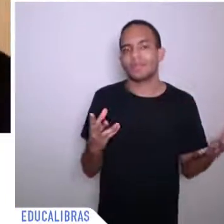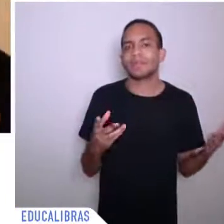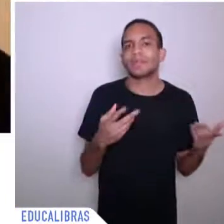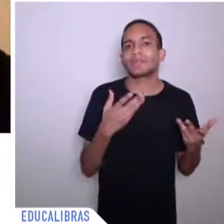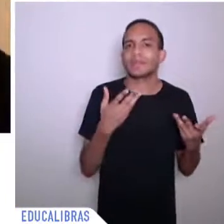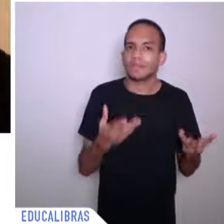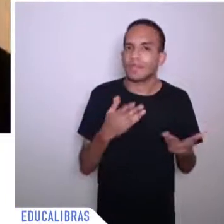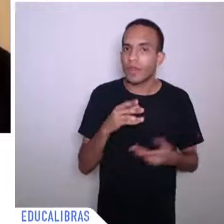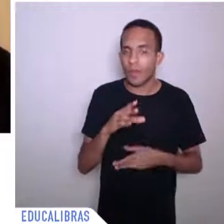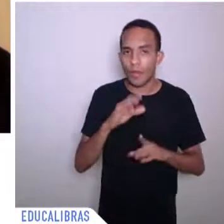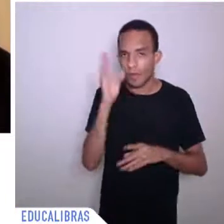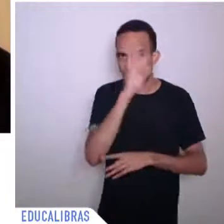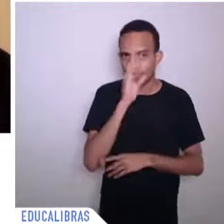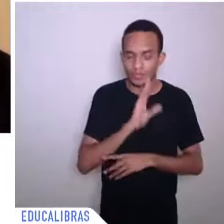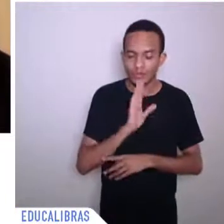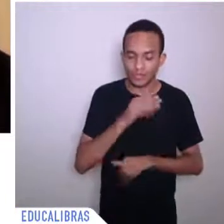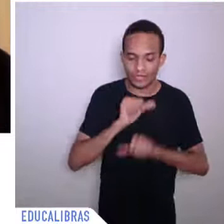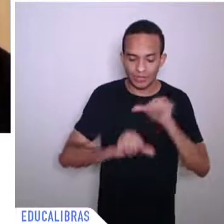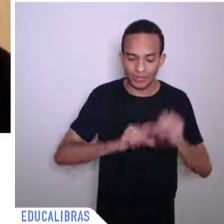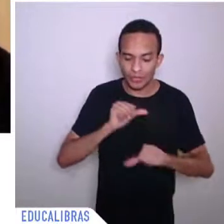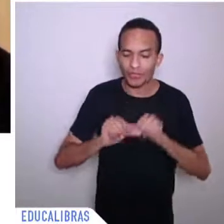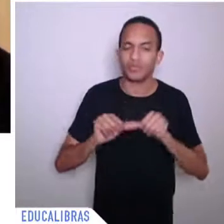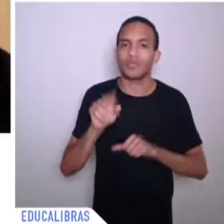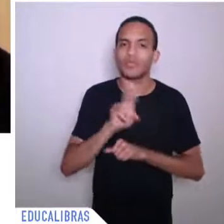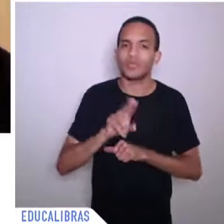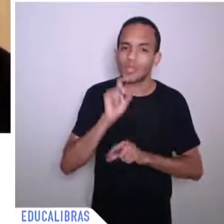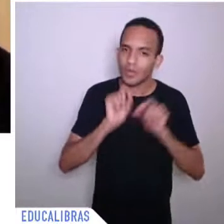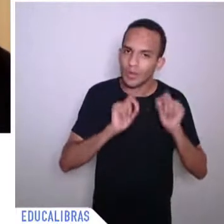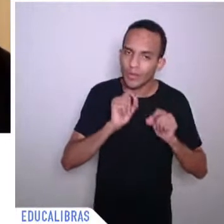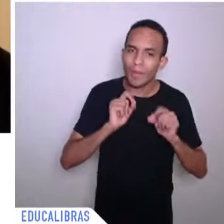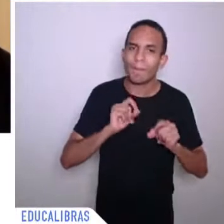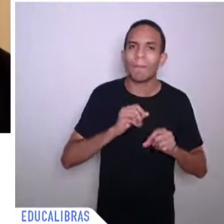the violation of constitutional democracy.